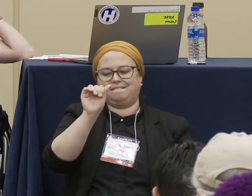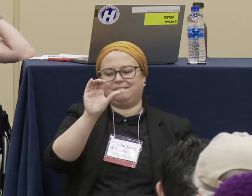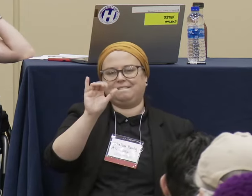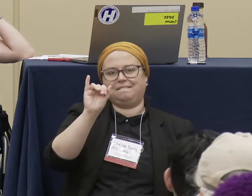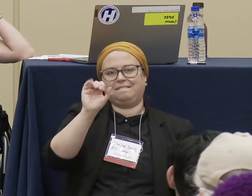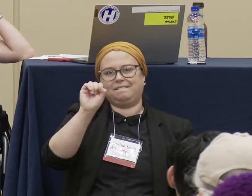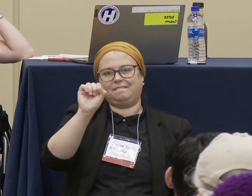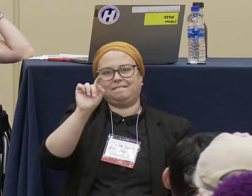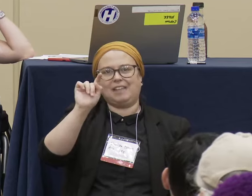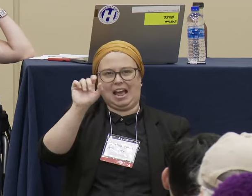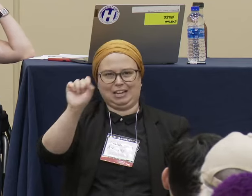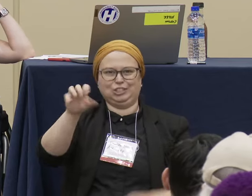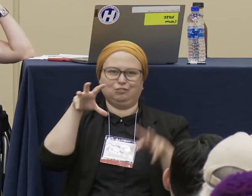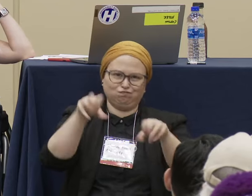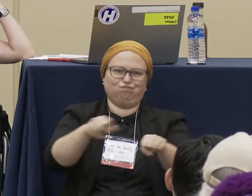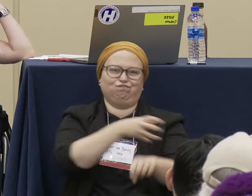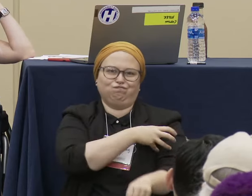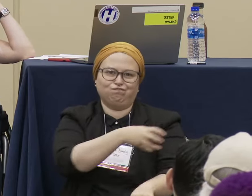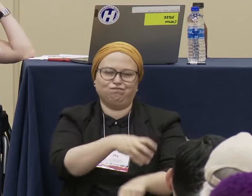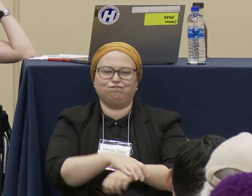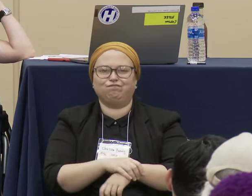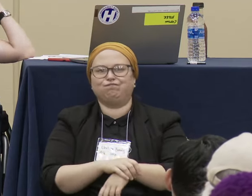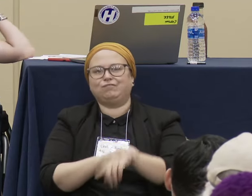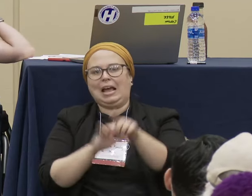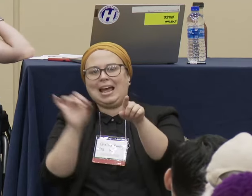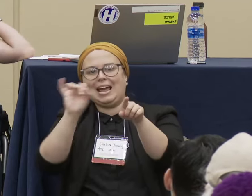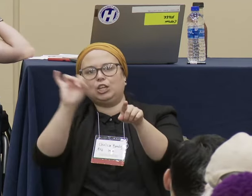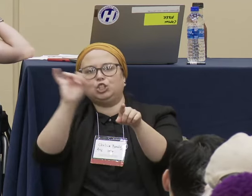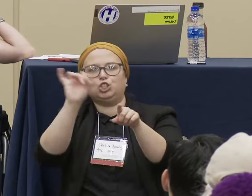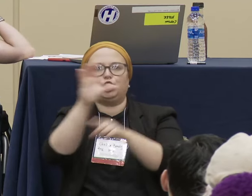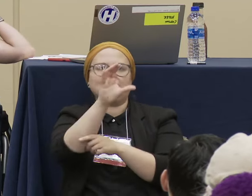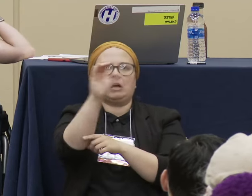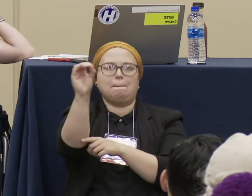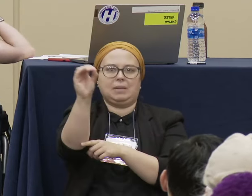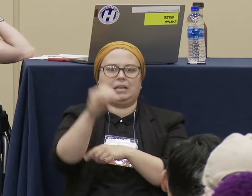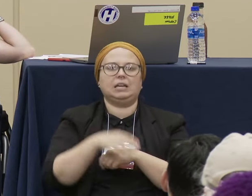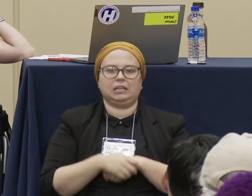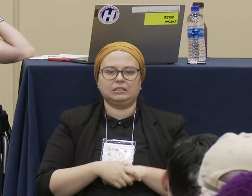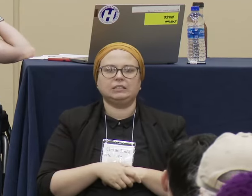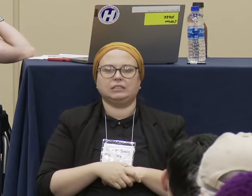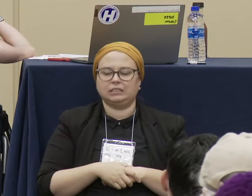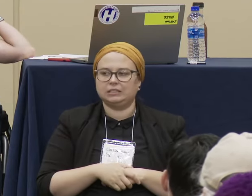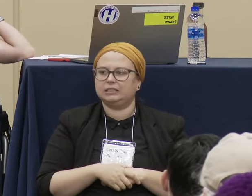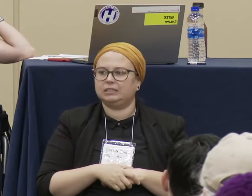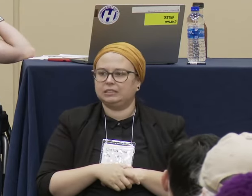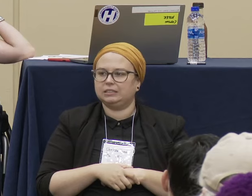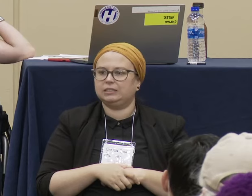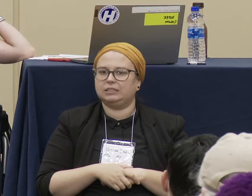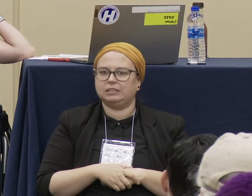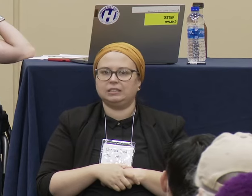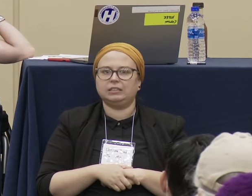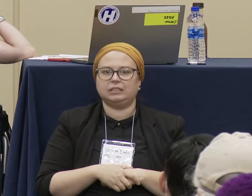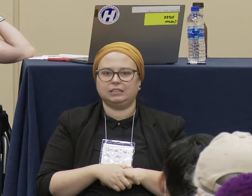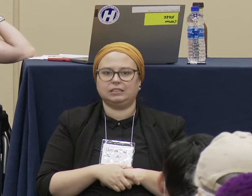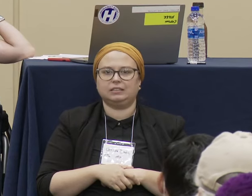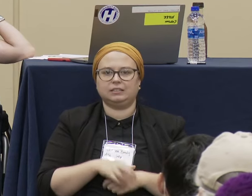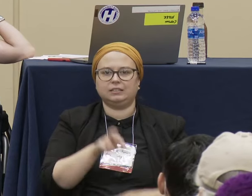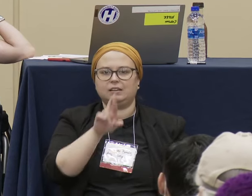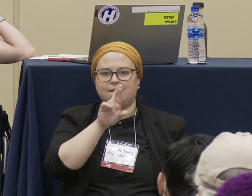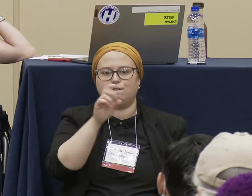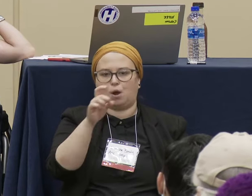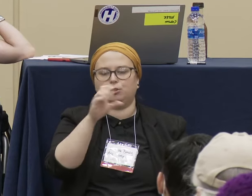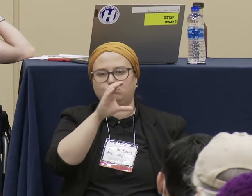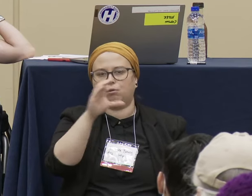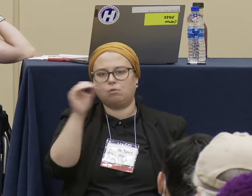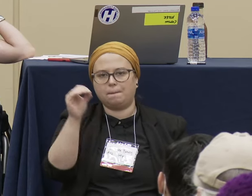Fascists. Fascists, police. Insurance companies. Pharmaceuticals.